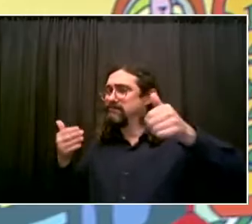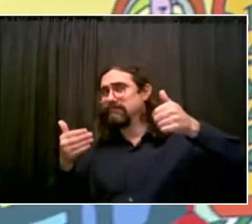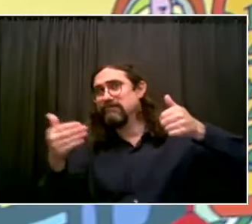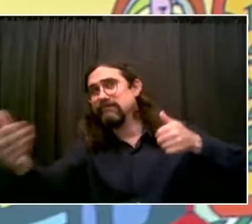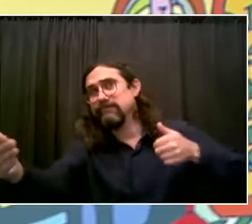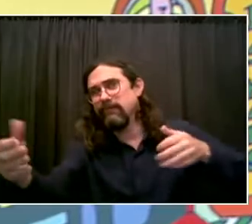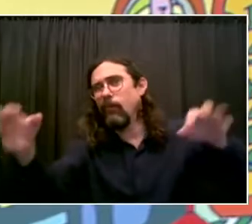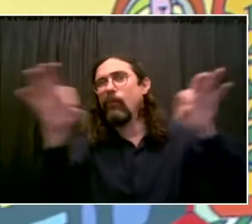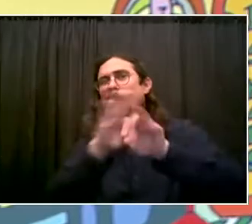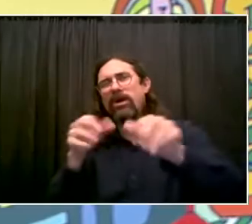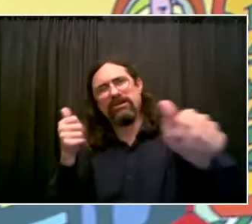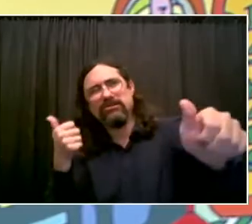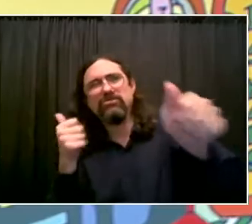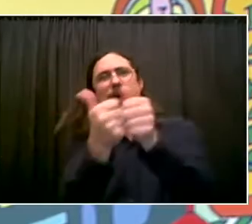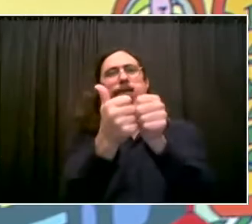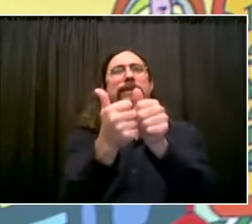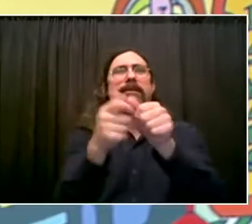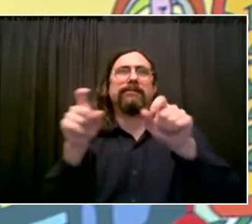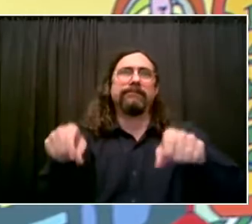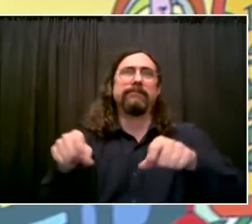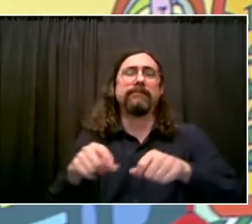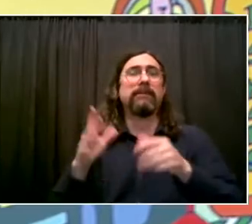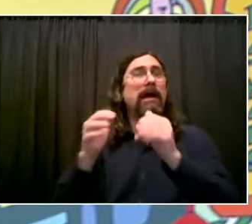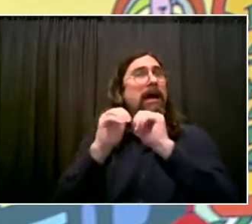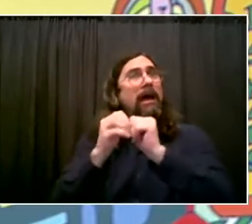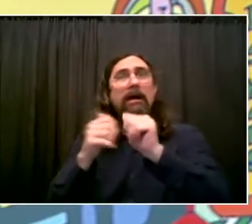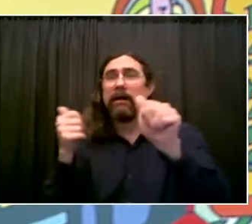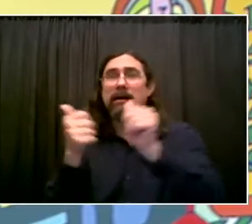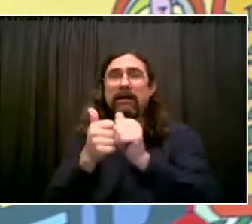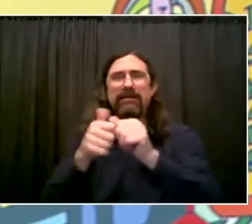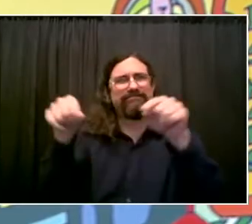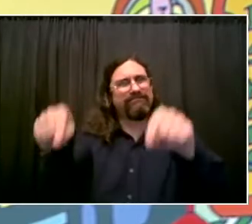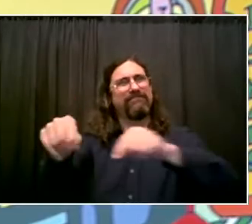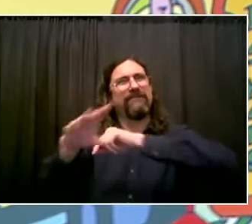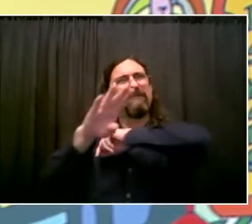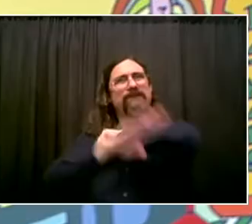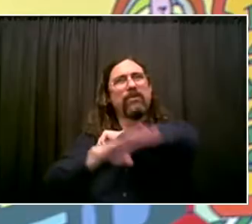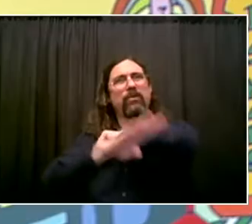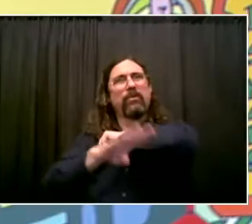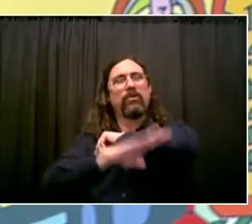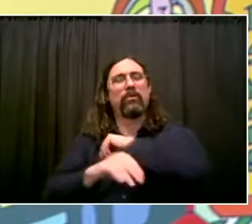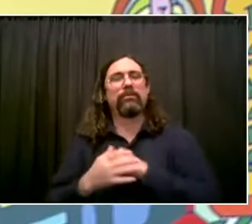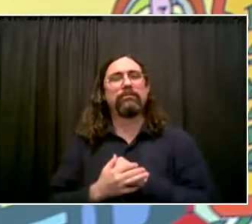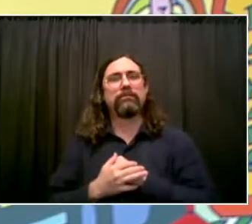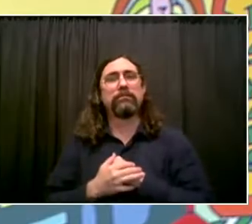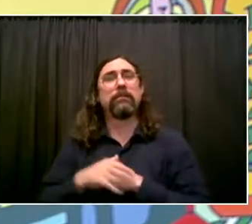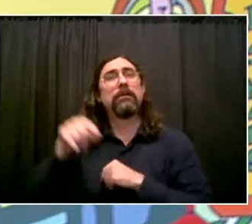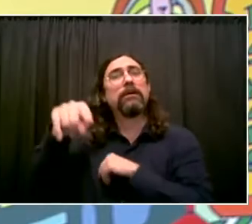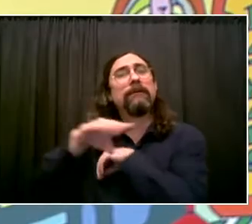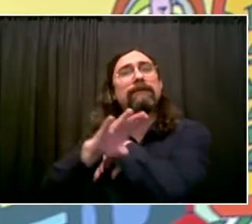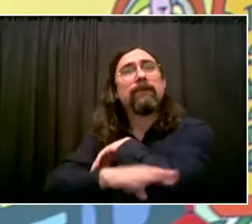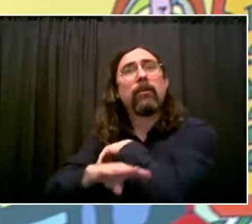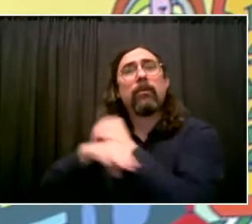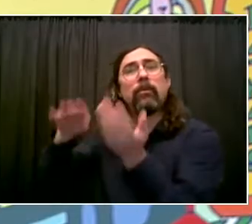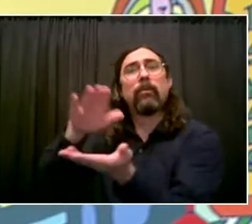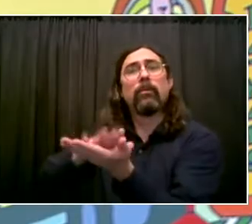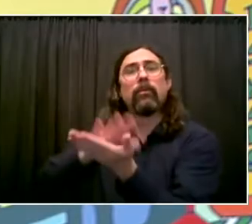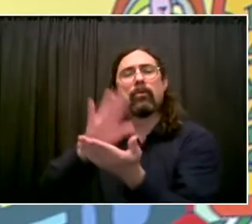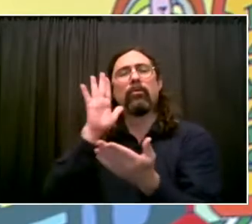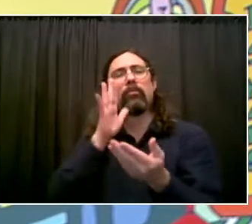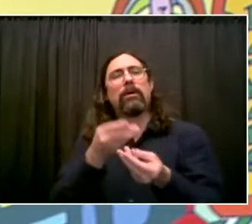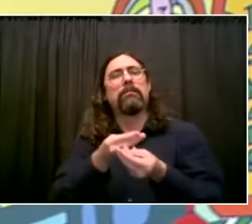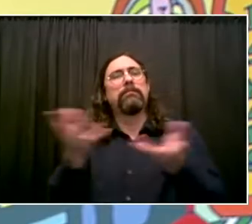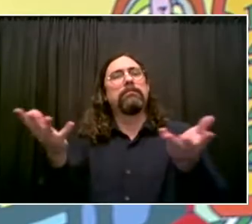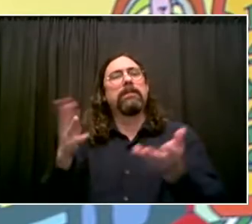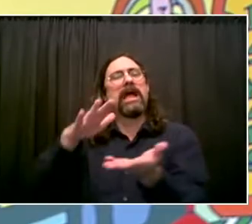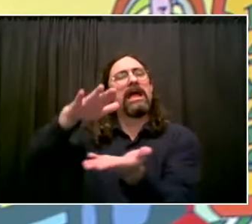out exactly where they are and what they need, that's going to revolutionize our approach to education. So, out of the ashes,